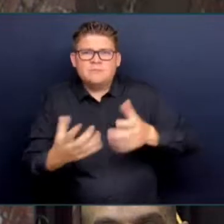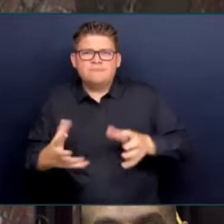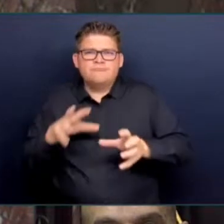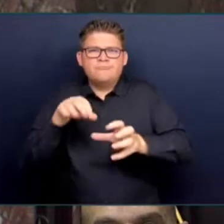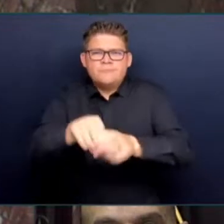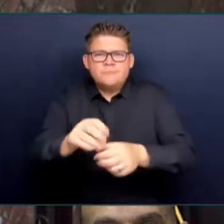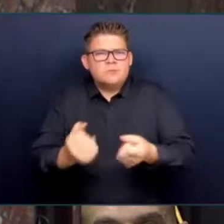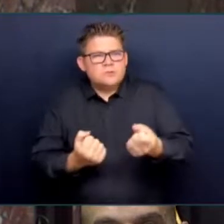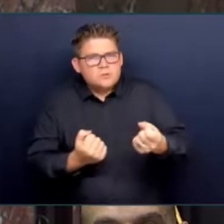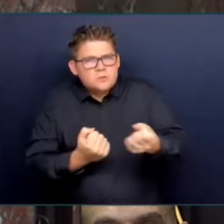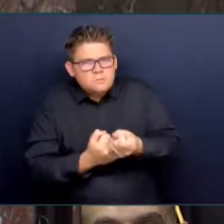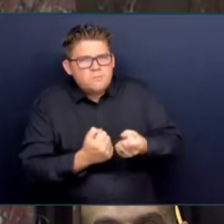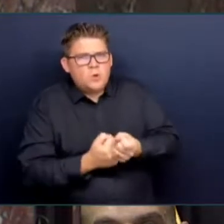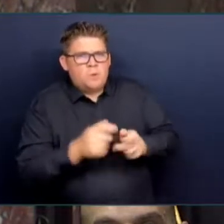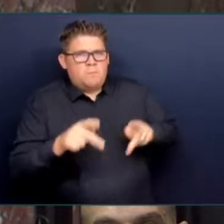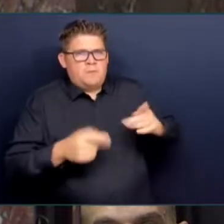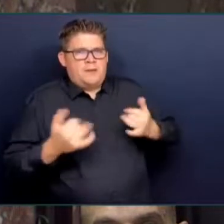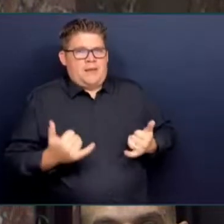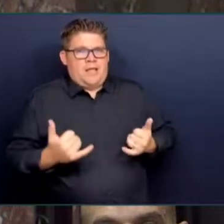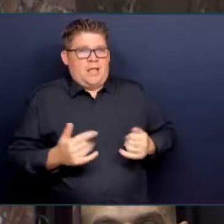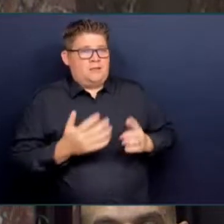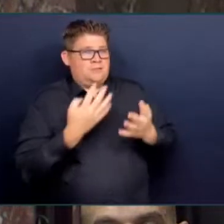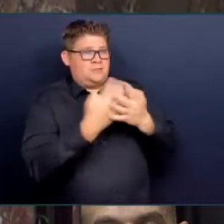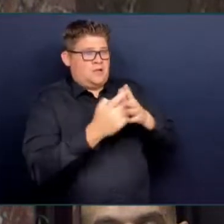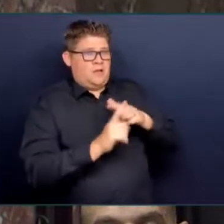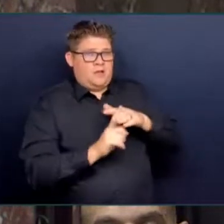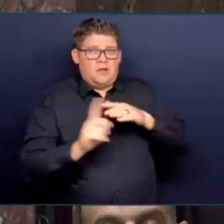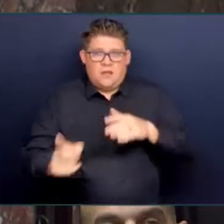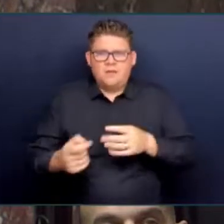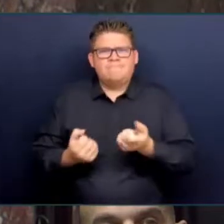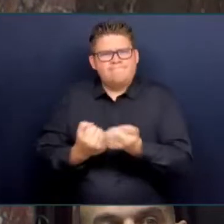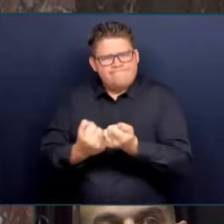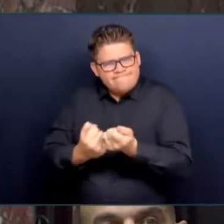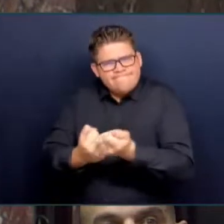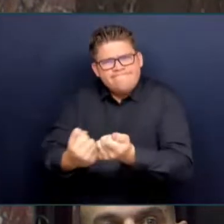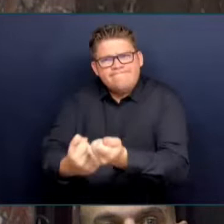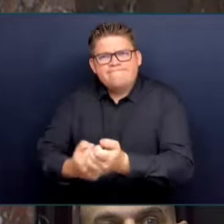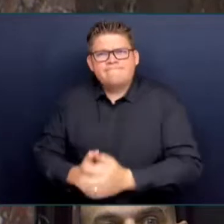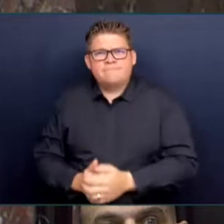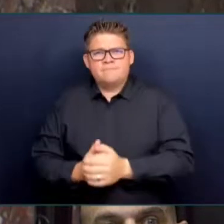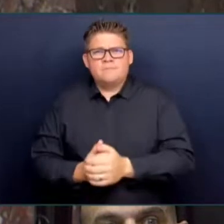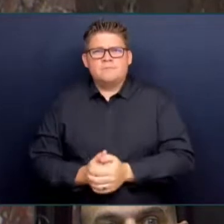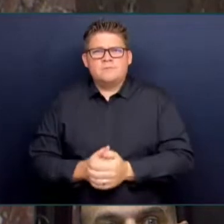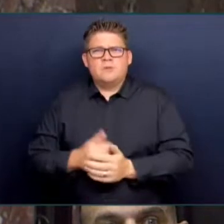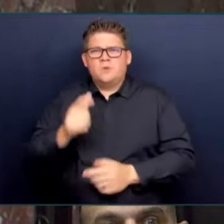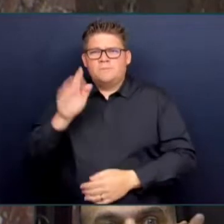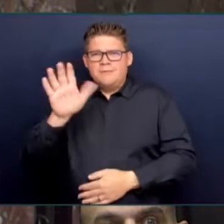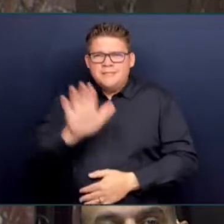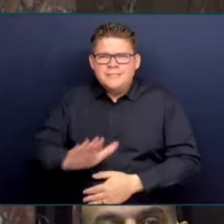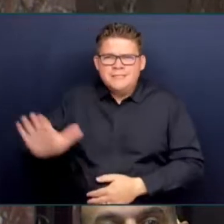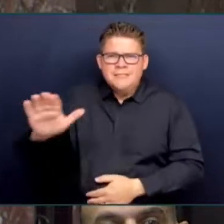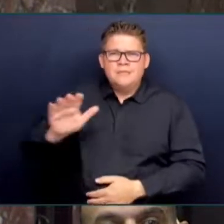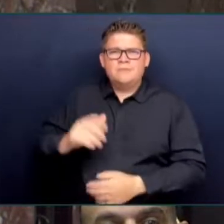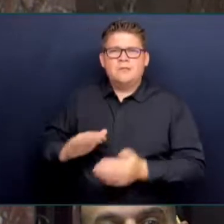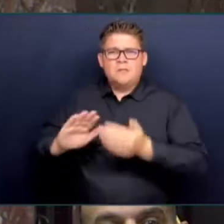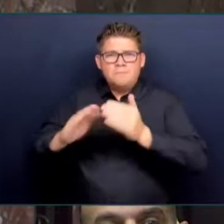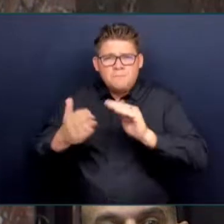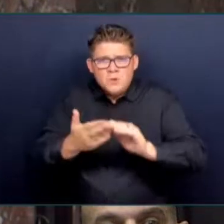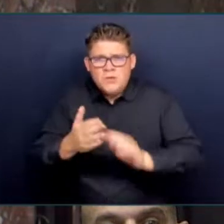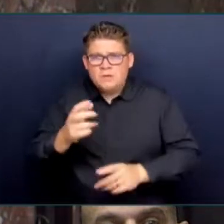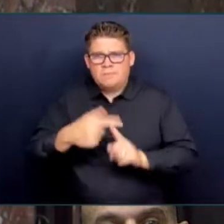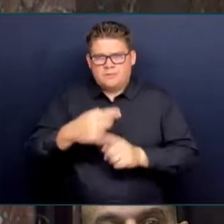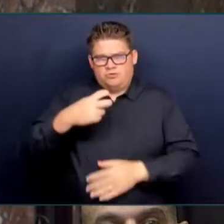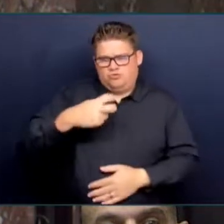programs across the province. In addition, I've talked of the community transition teams, where people who leave our